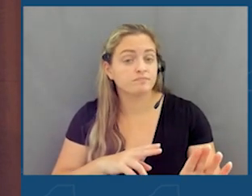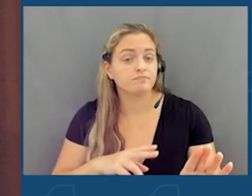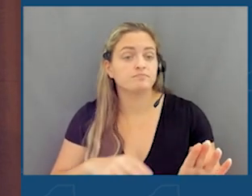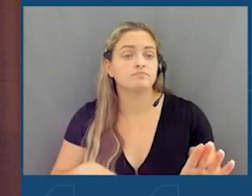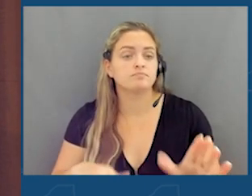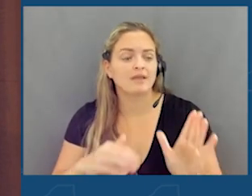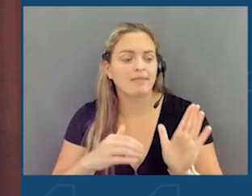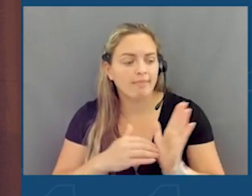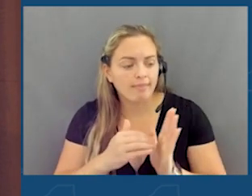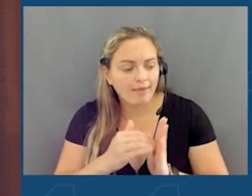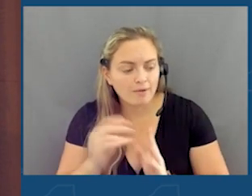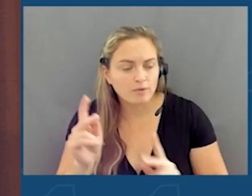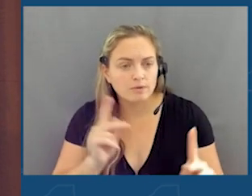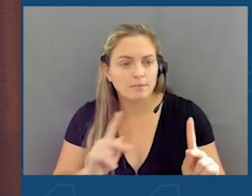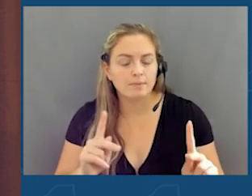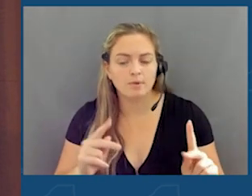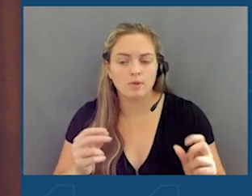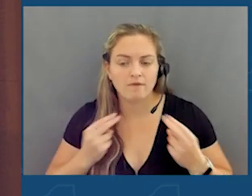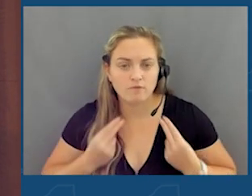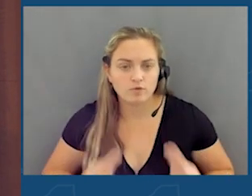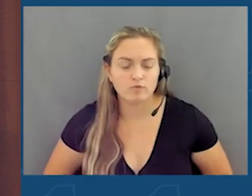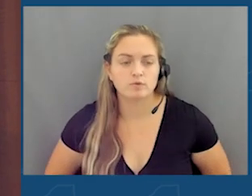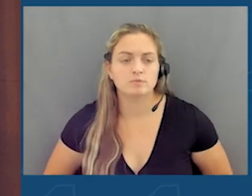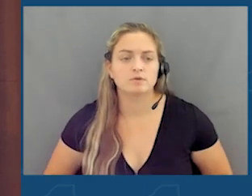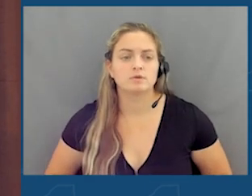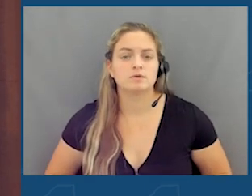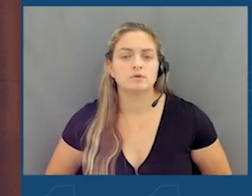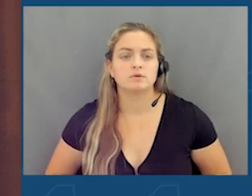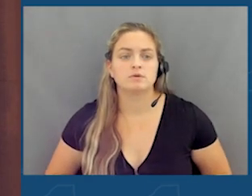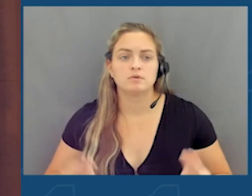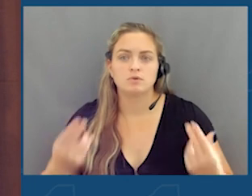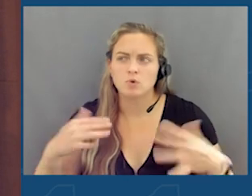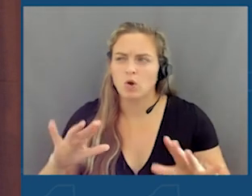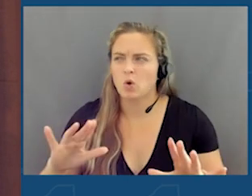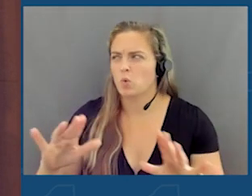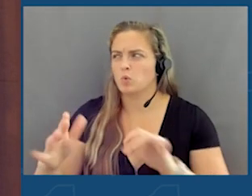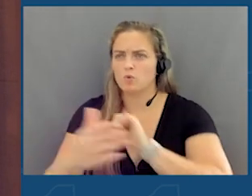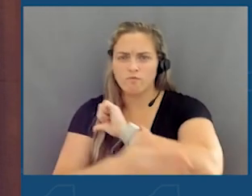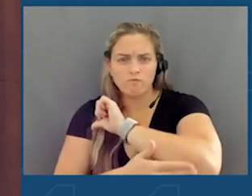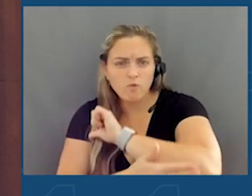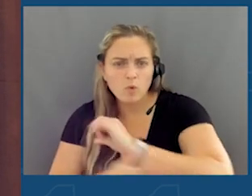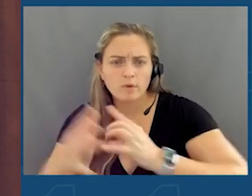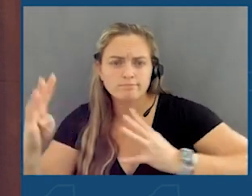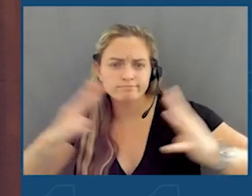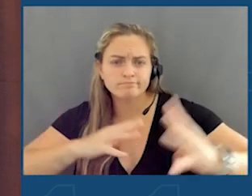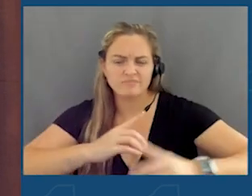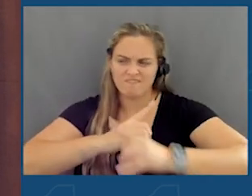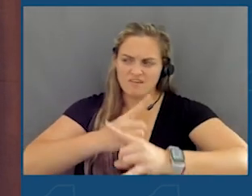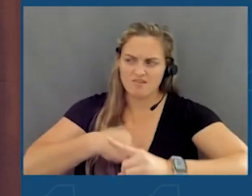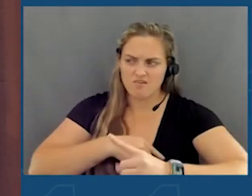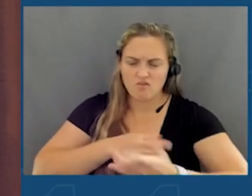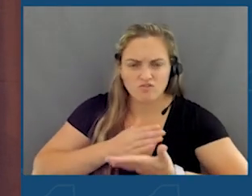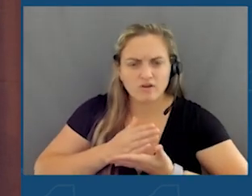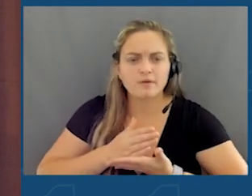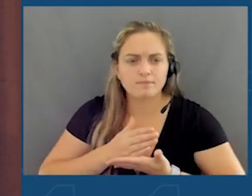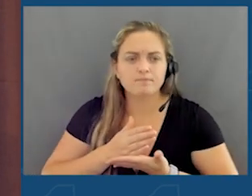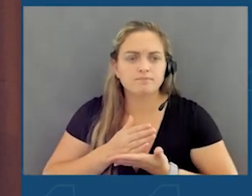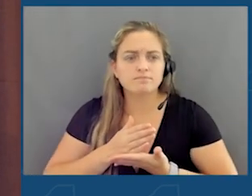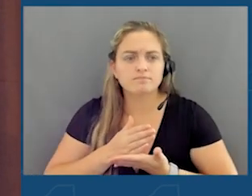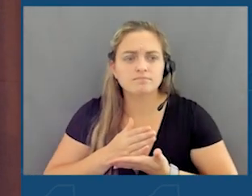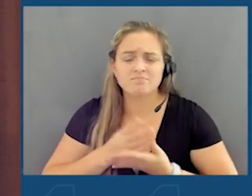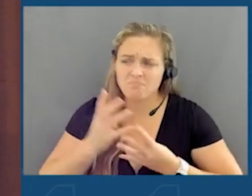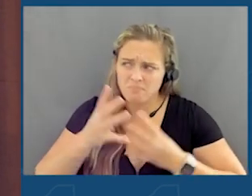thousands of people have put on uniforms to go off into foreign battles and defend that right. Blood has been shed